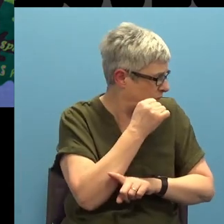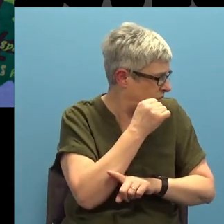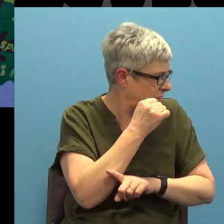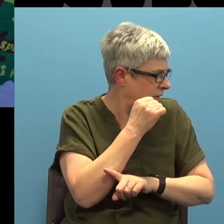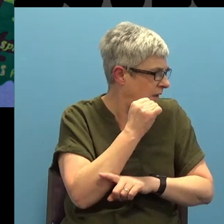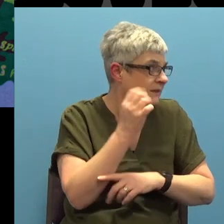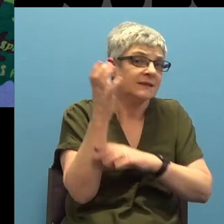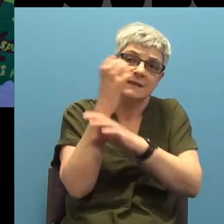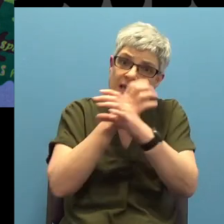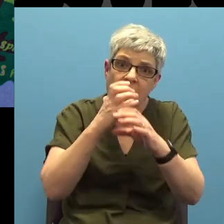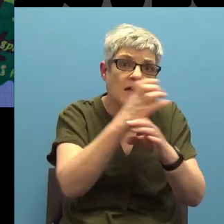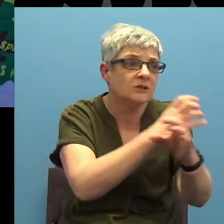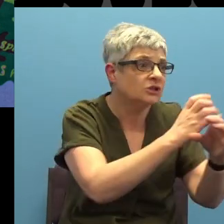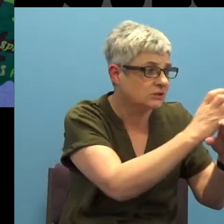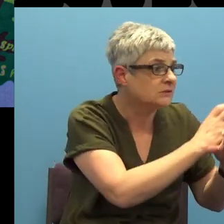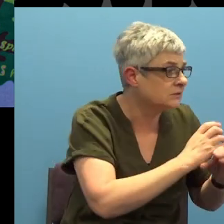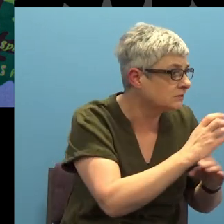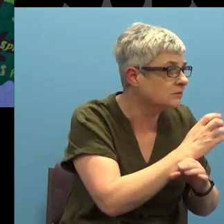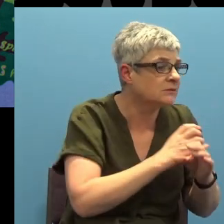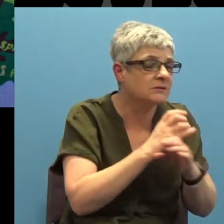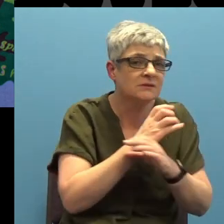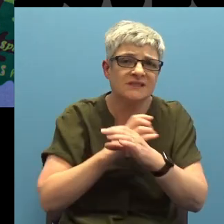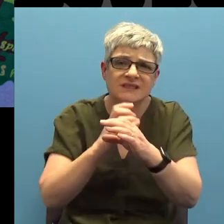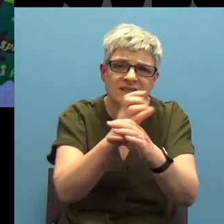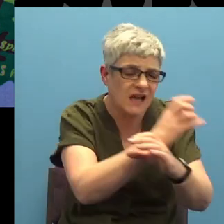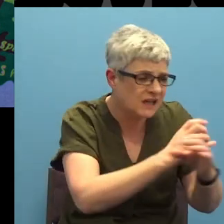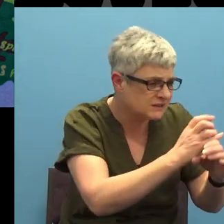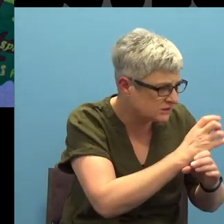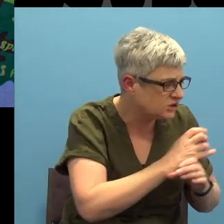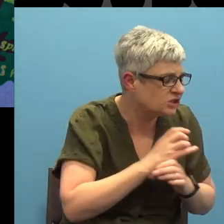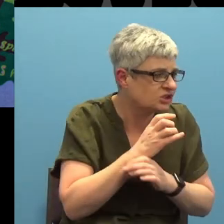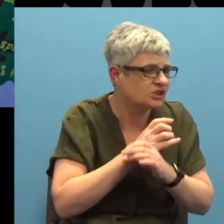out seeking us, searching for us.